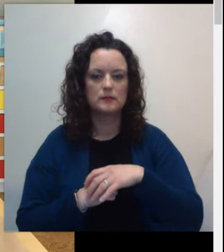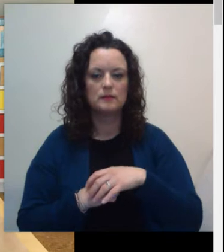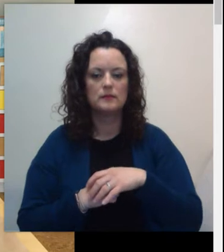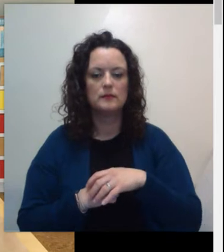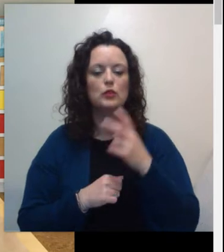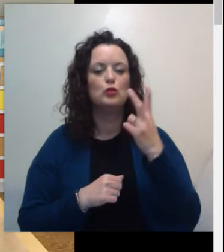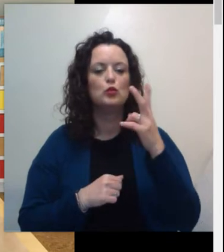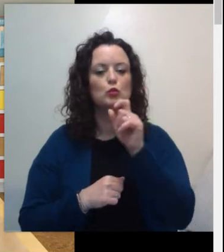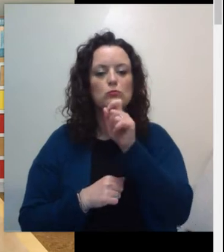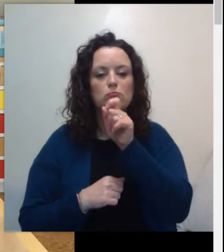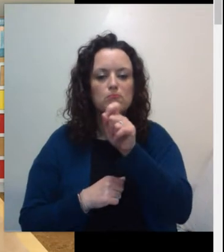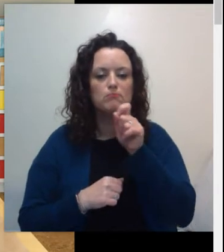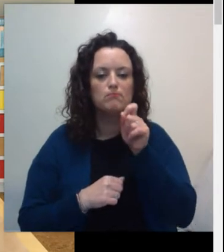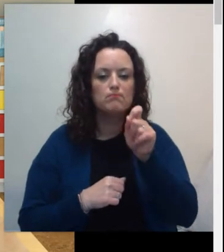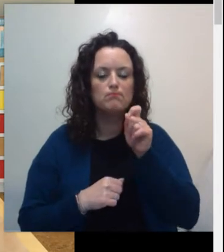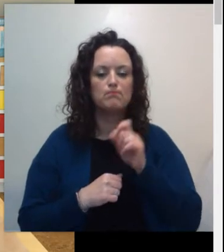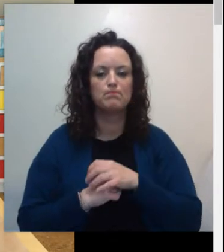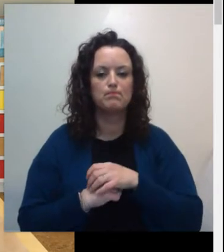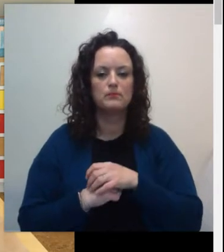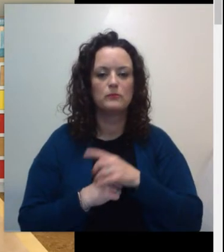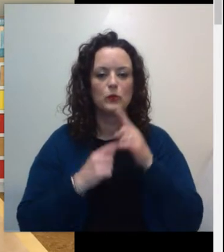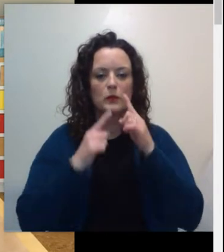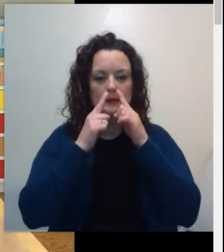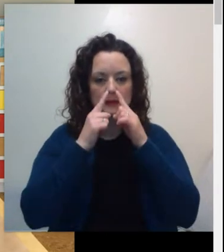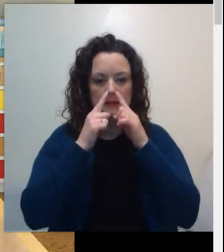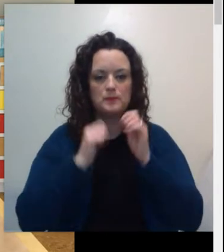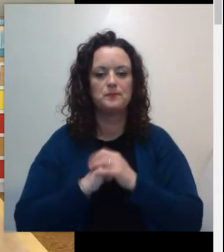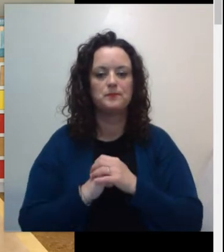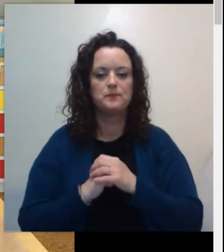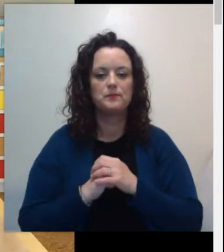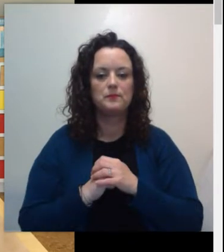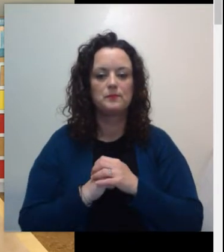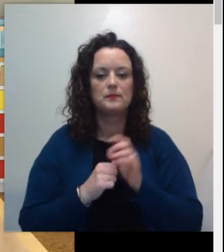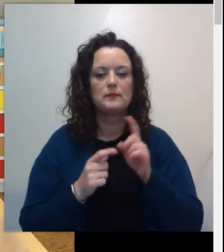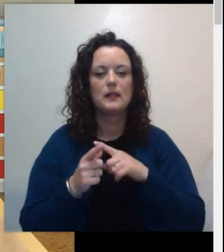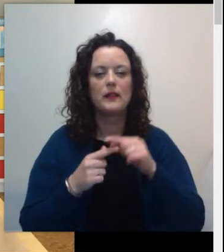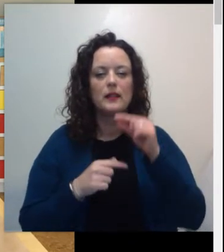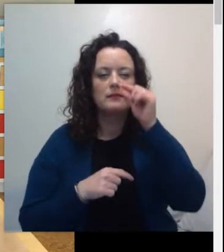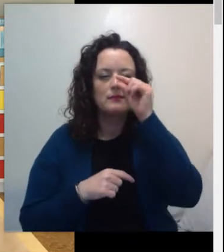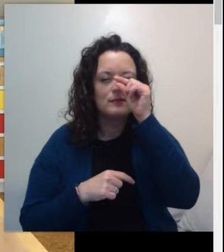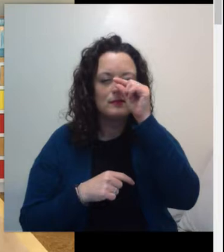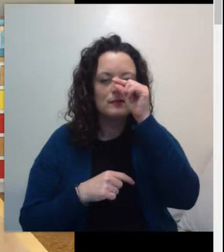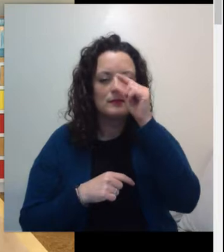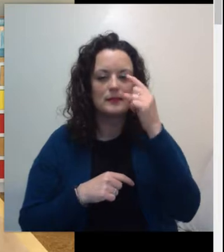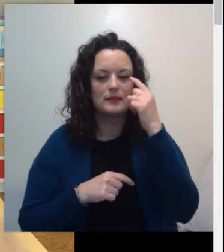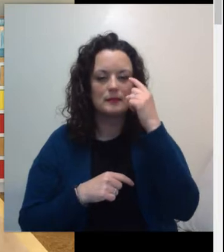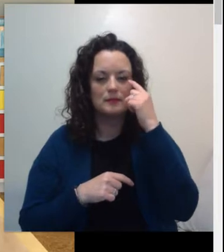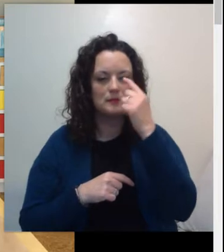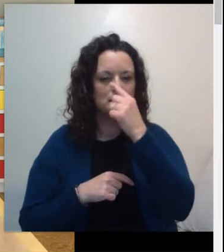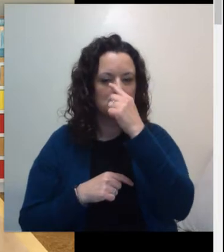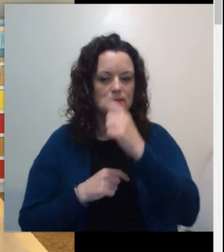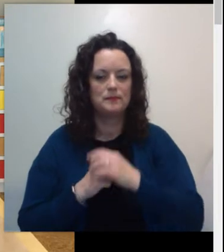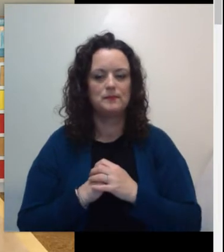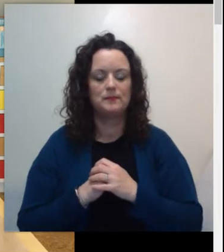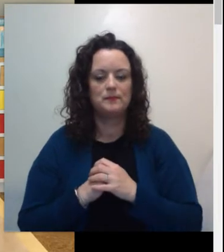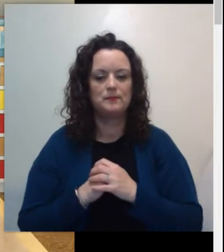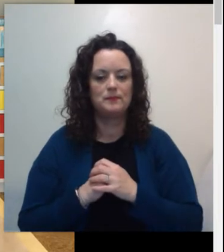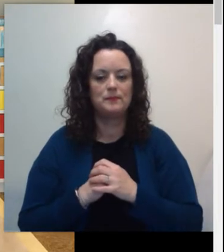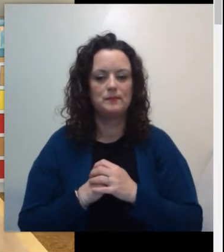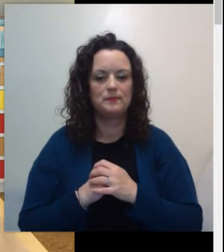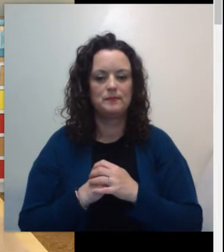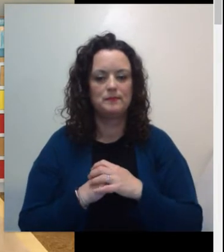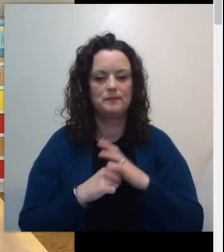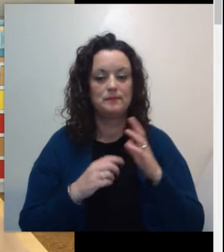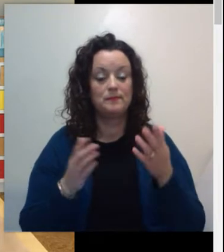dots for the nostrils, and then little dots for the eyes. And there you have